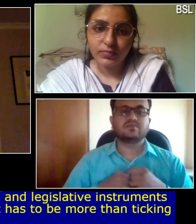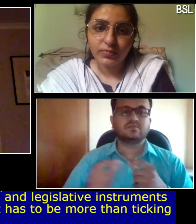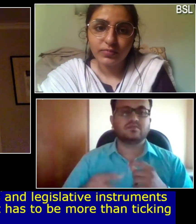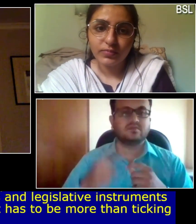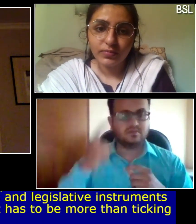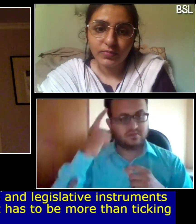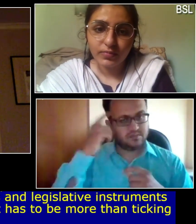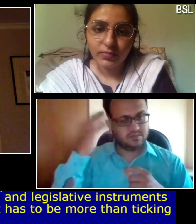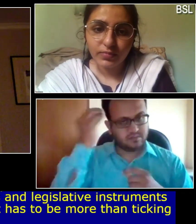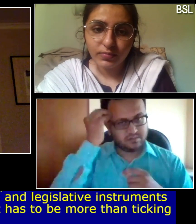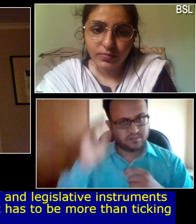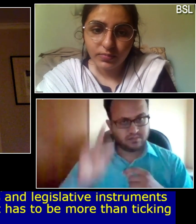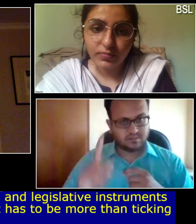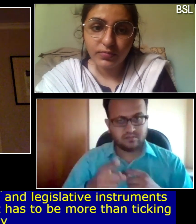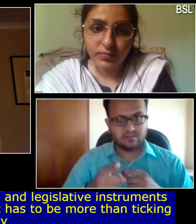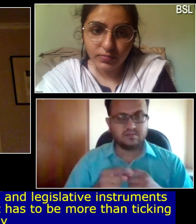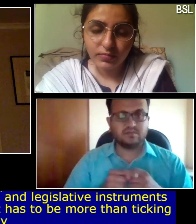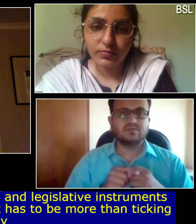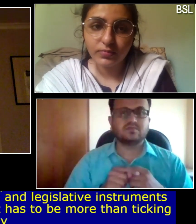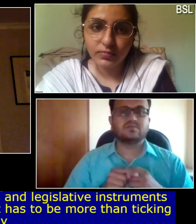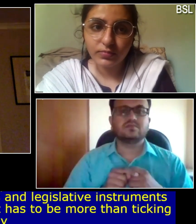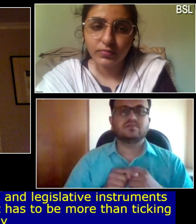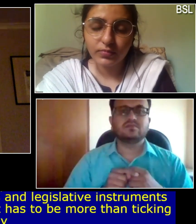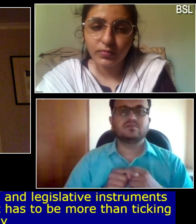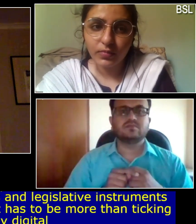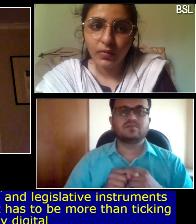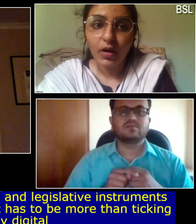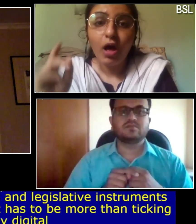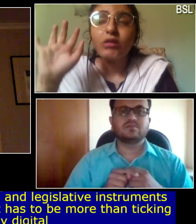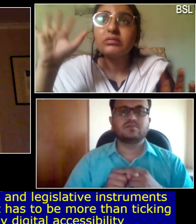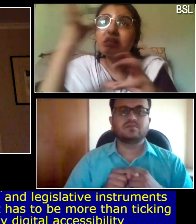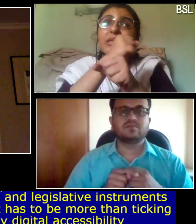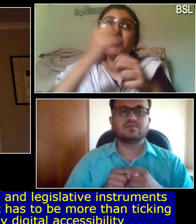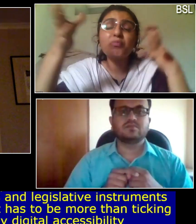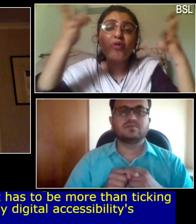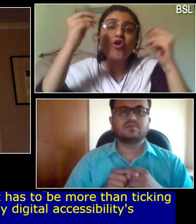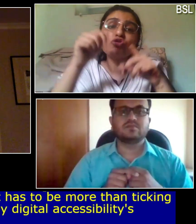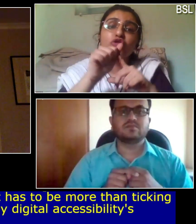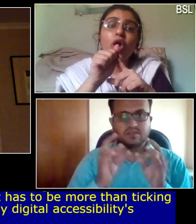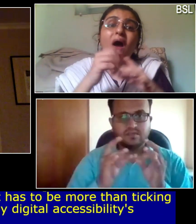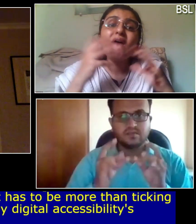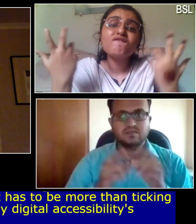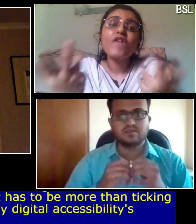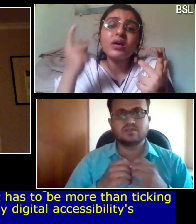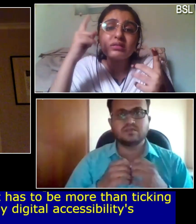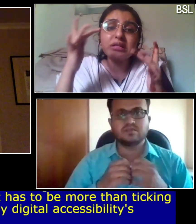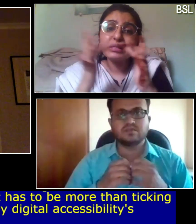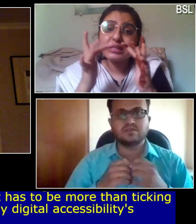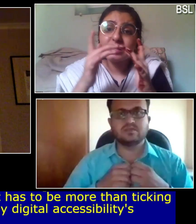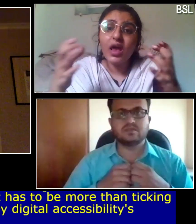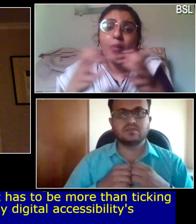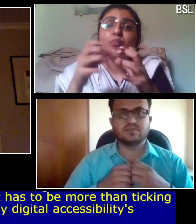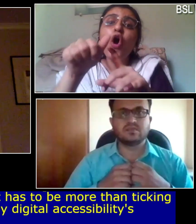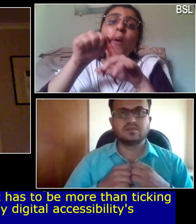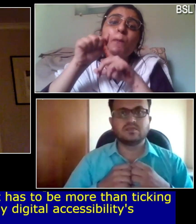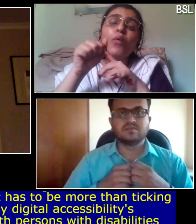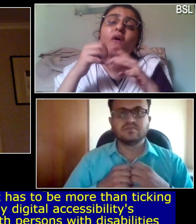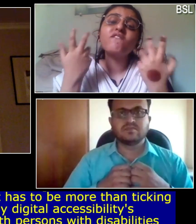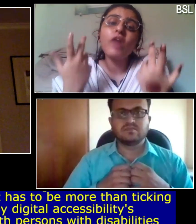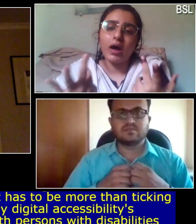this digital accessibility is important, through direct contact with people with disability,